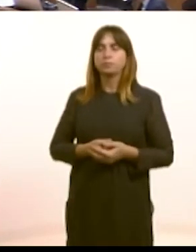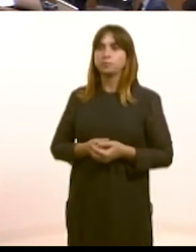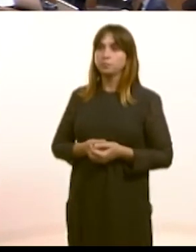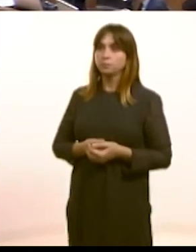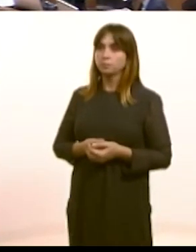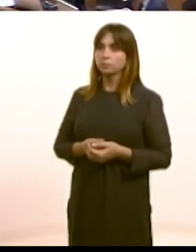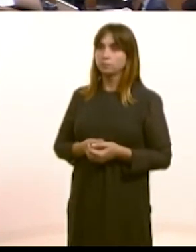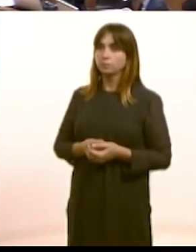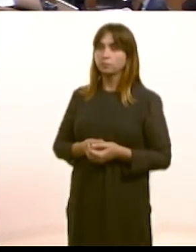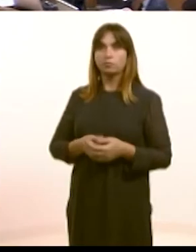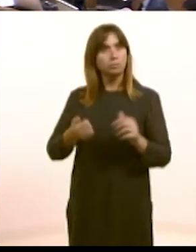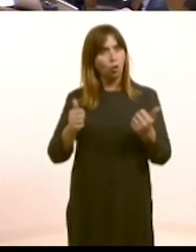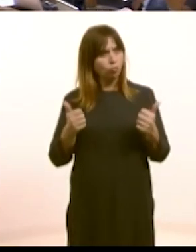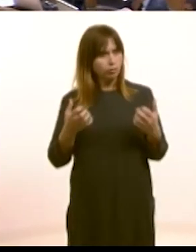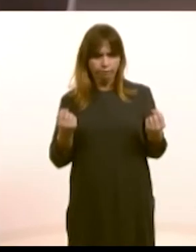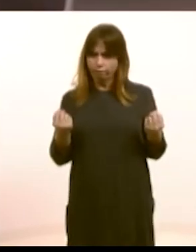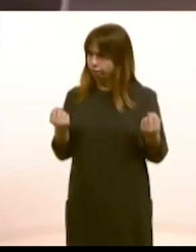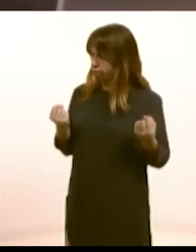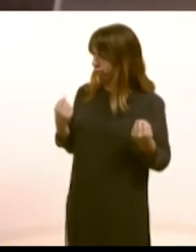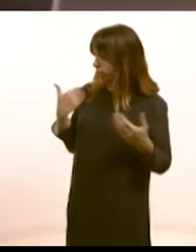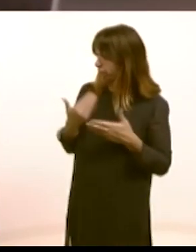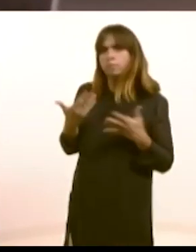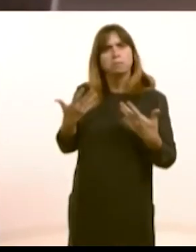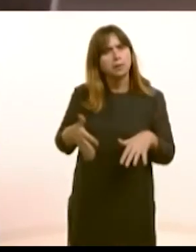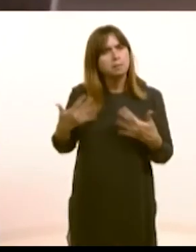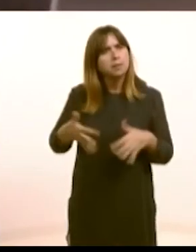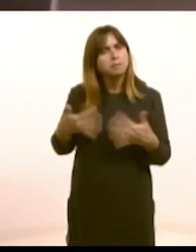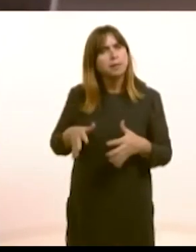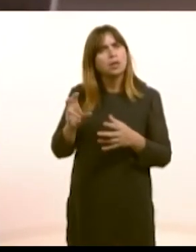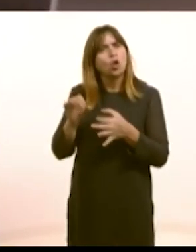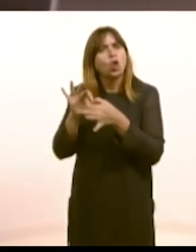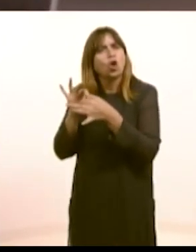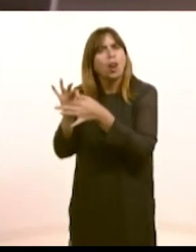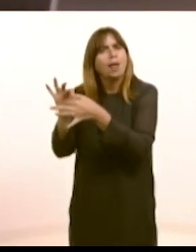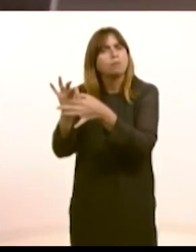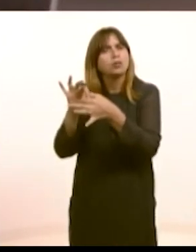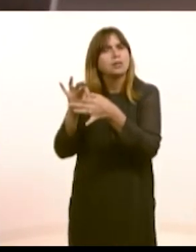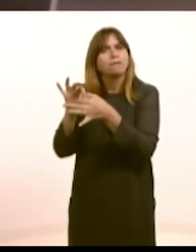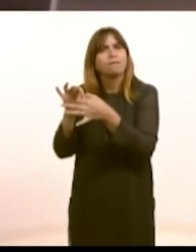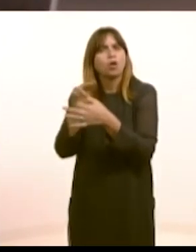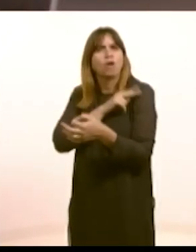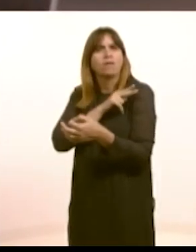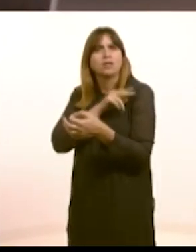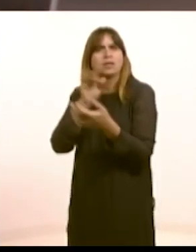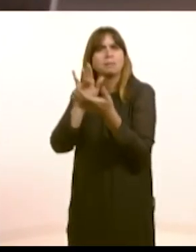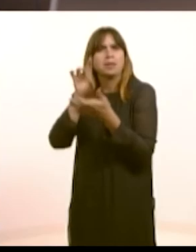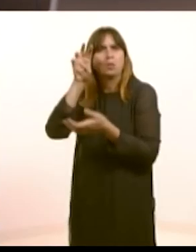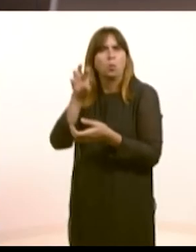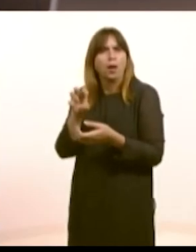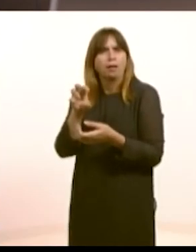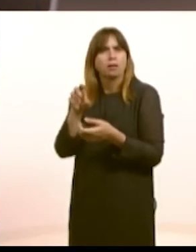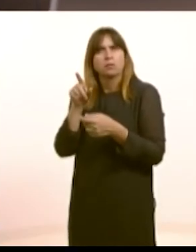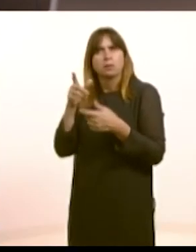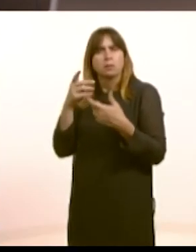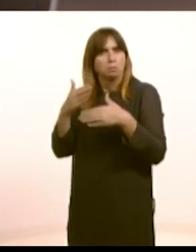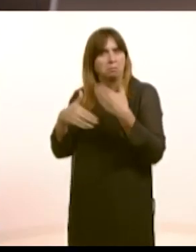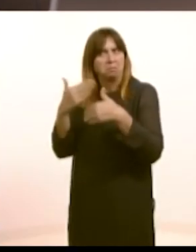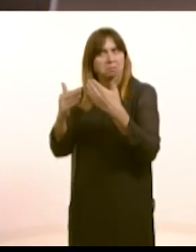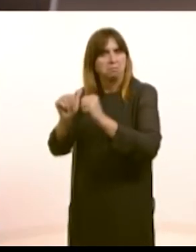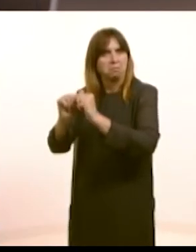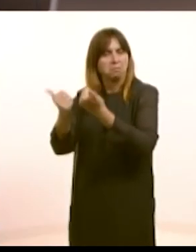argue that we're already doing that through the collaborative offices in Mid Wales that are working extremely well, and